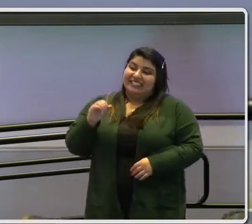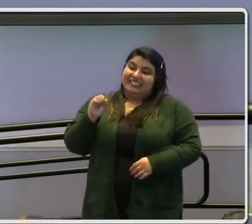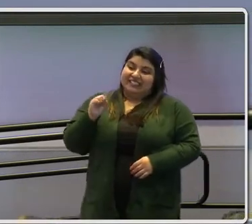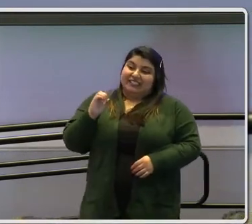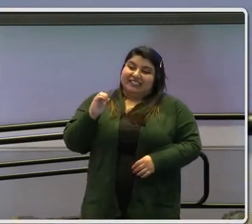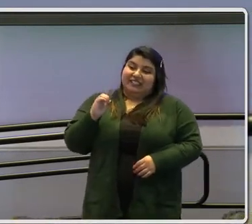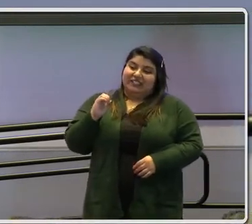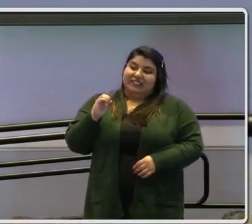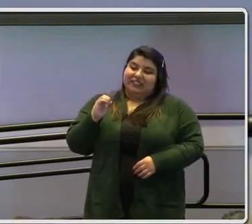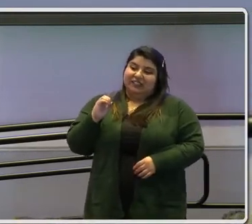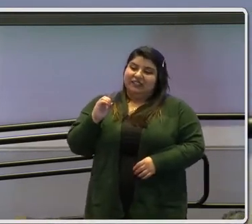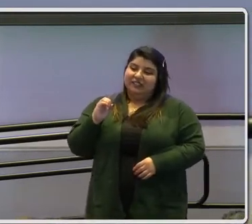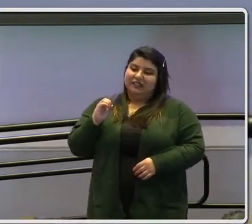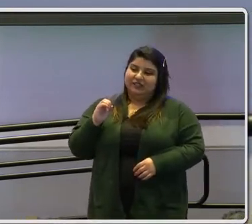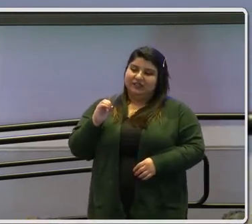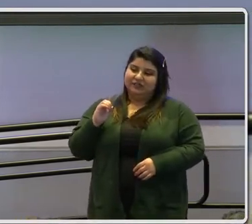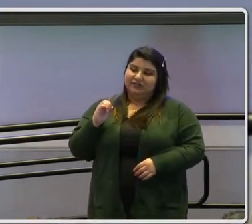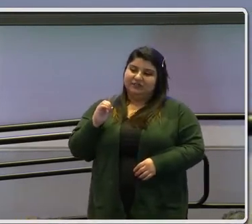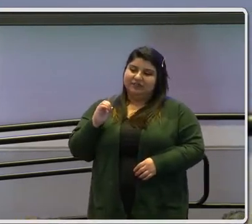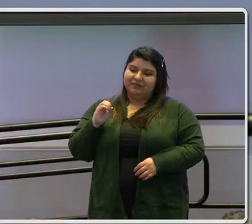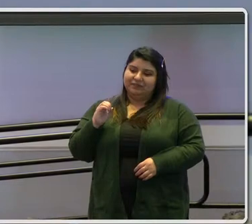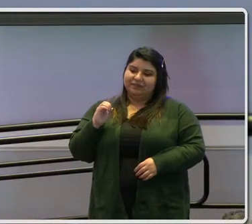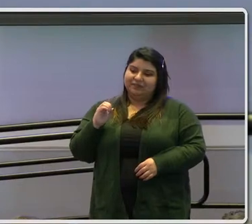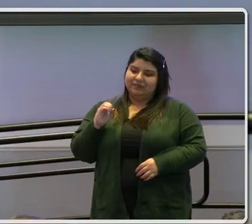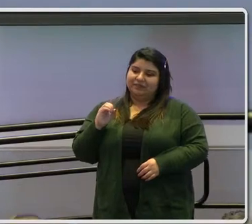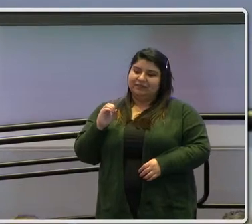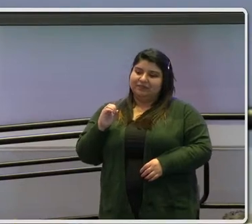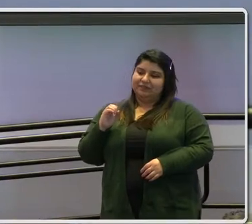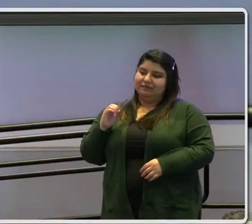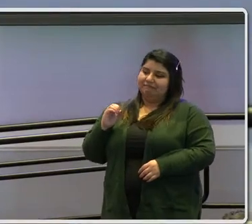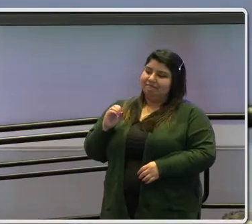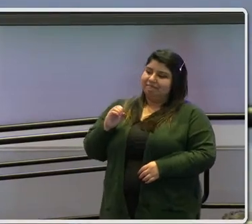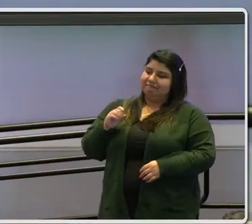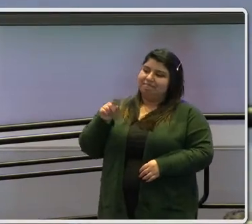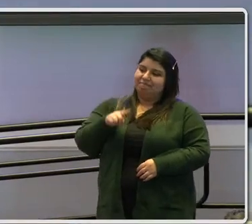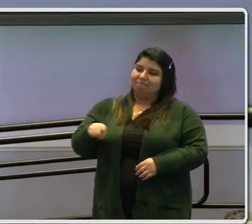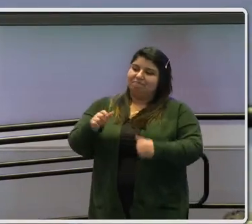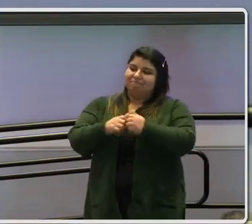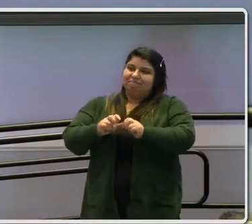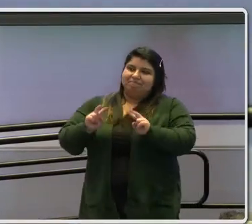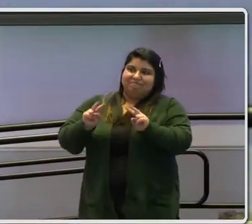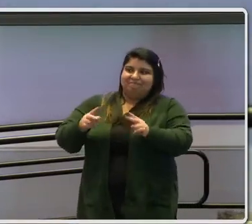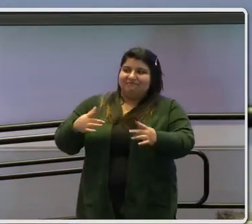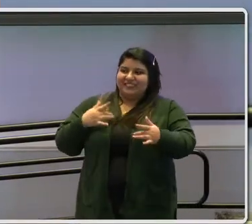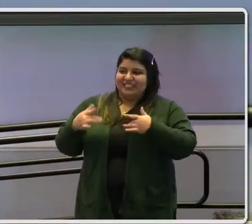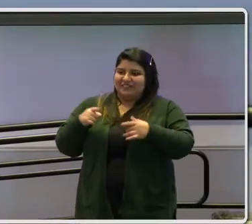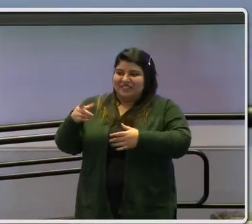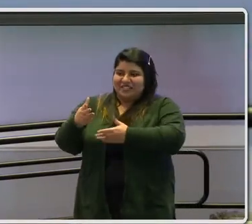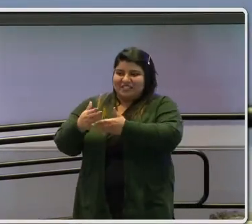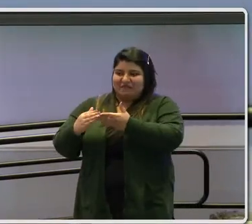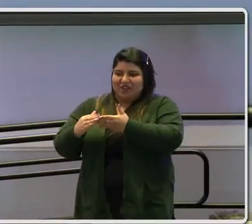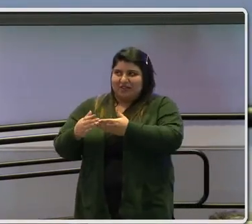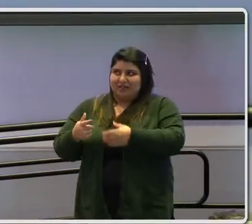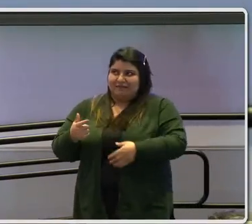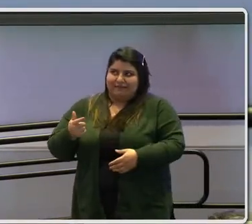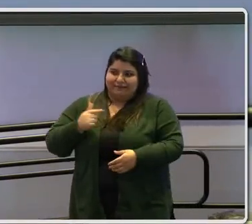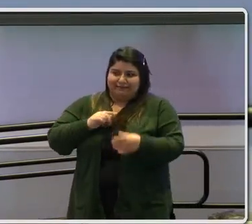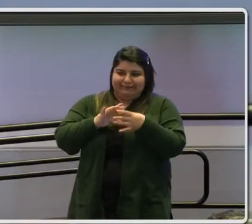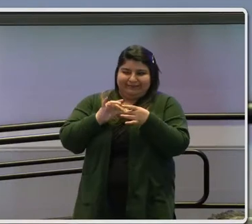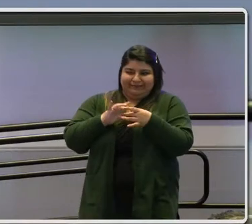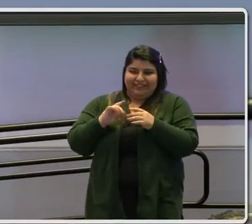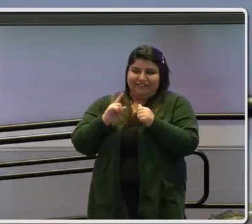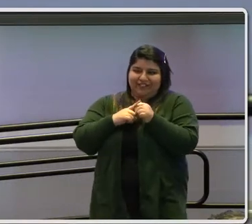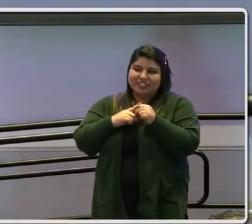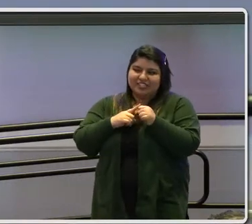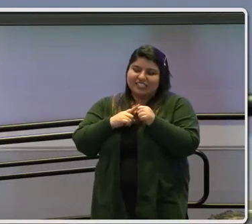Before I get into this most anticipated part of my part of this, I want